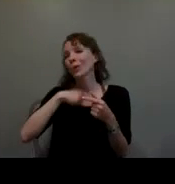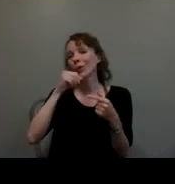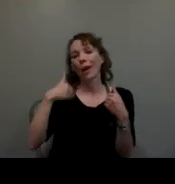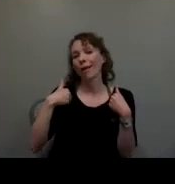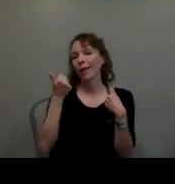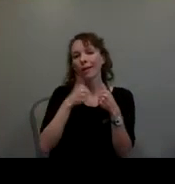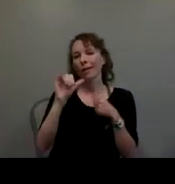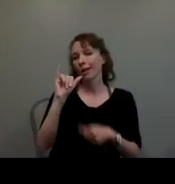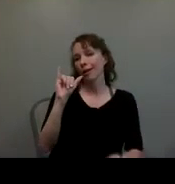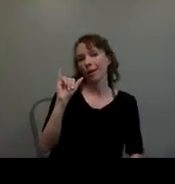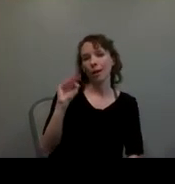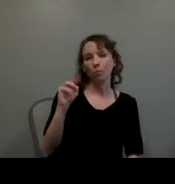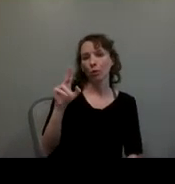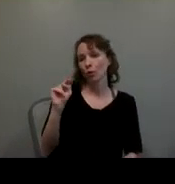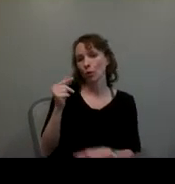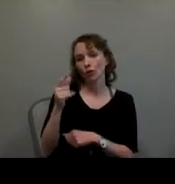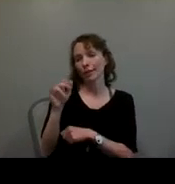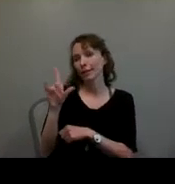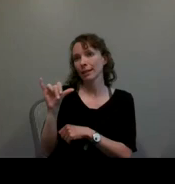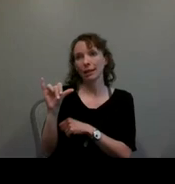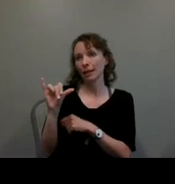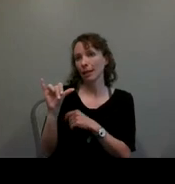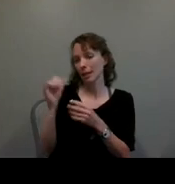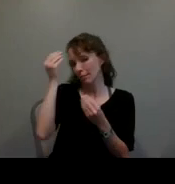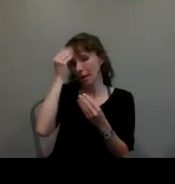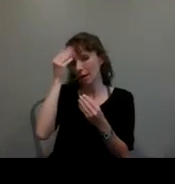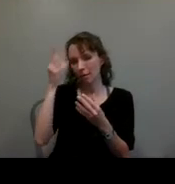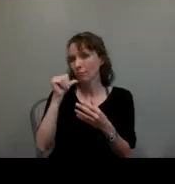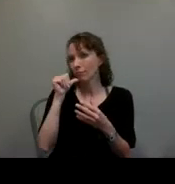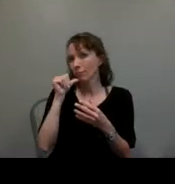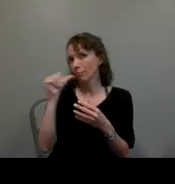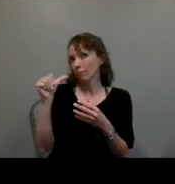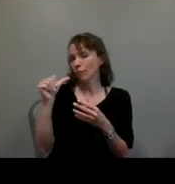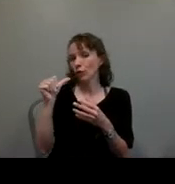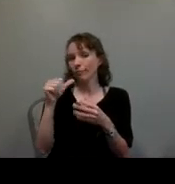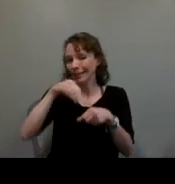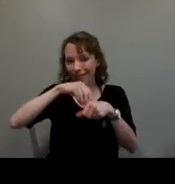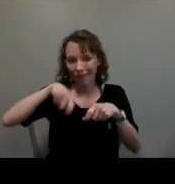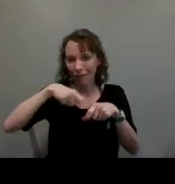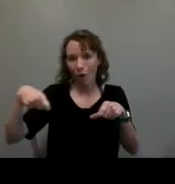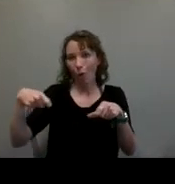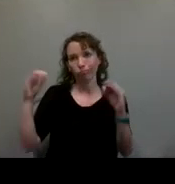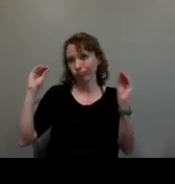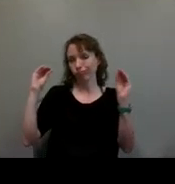haven't put these antibodies in vivo or anything, or tried to in silico predict them.